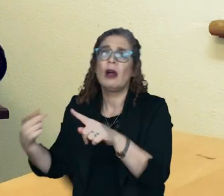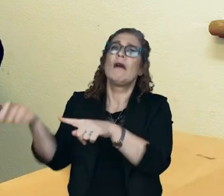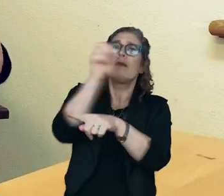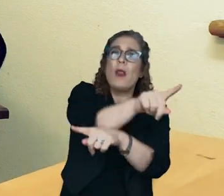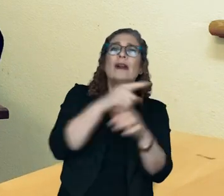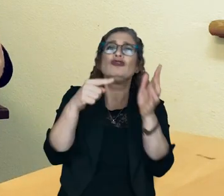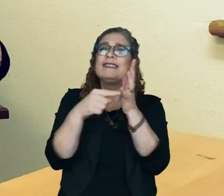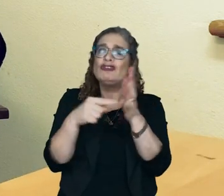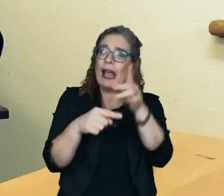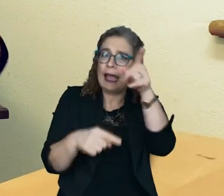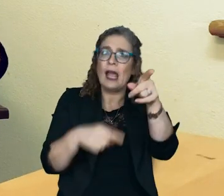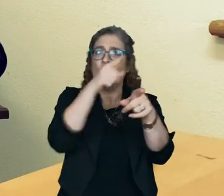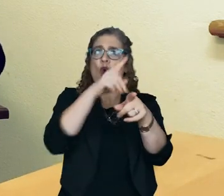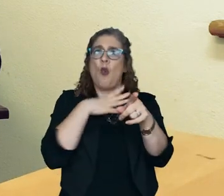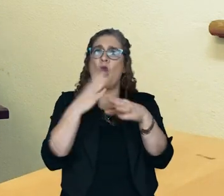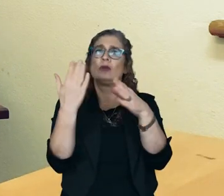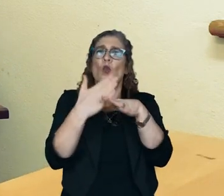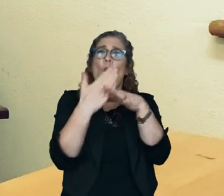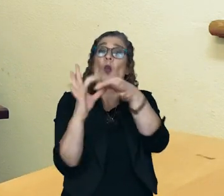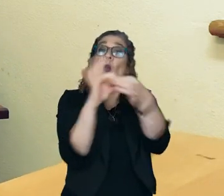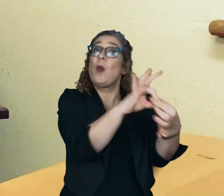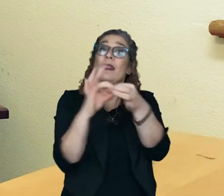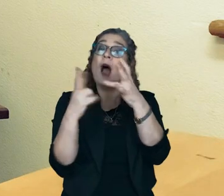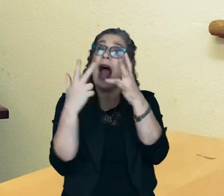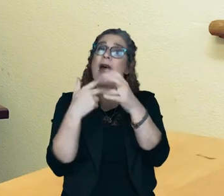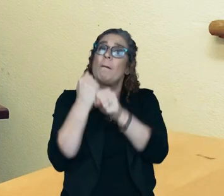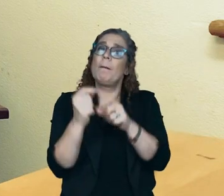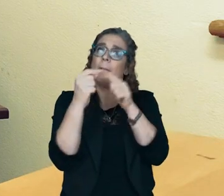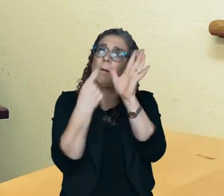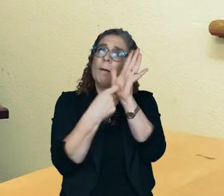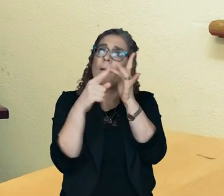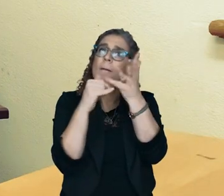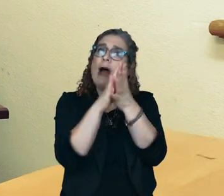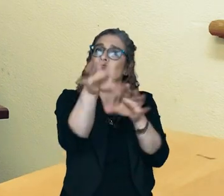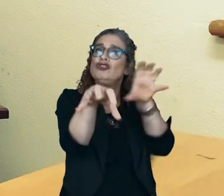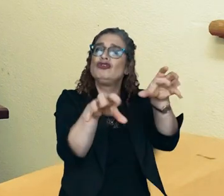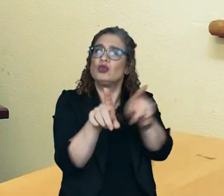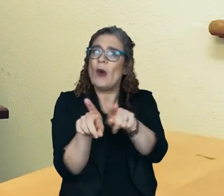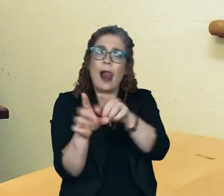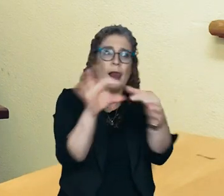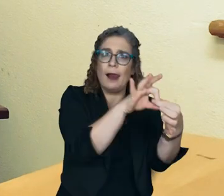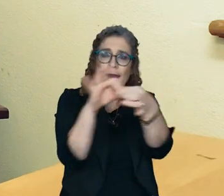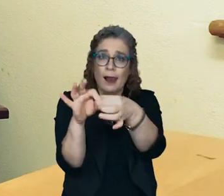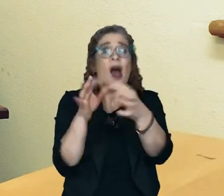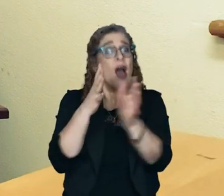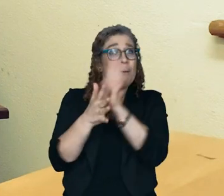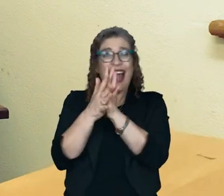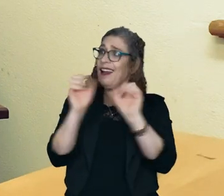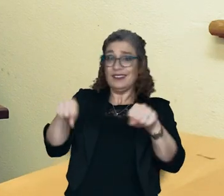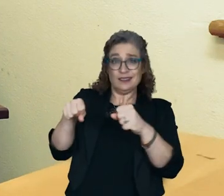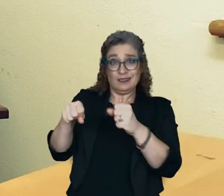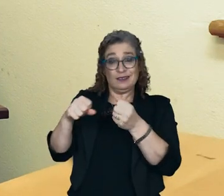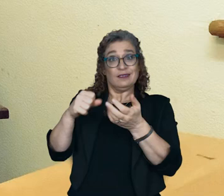know certain parish-to-parish links. So there is financial support, but also we make sure that the diocese, that their